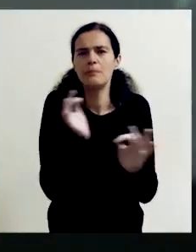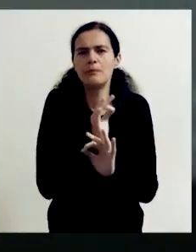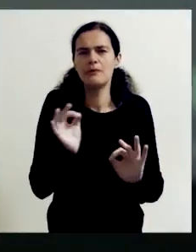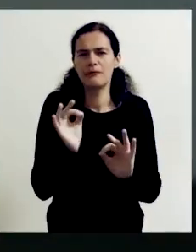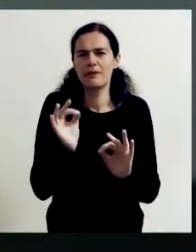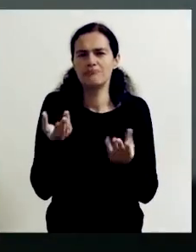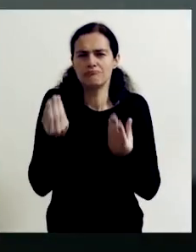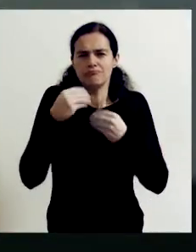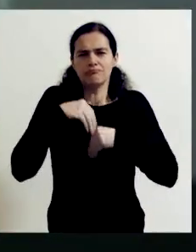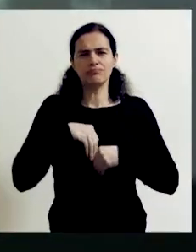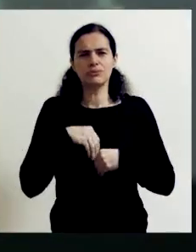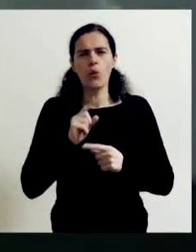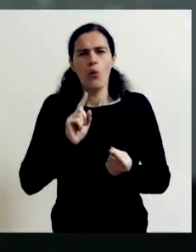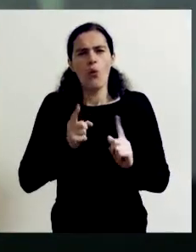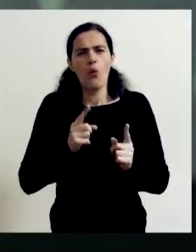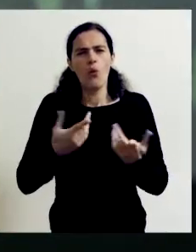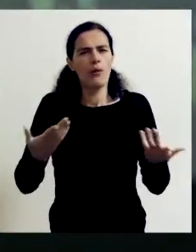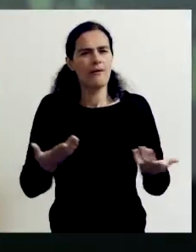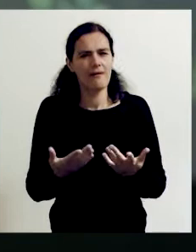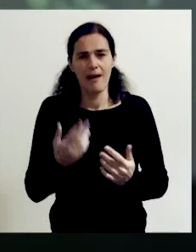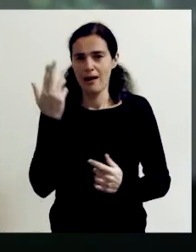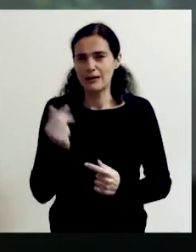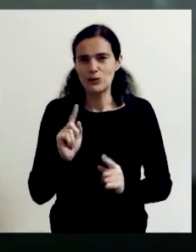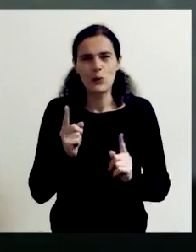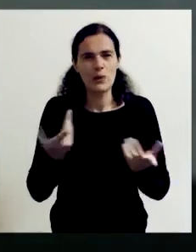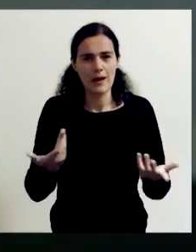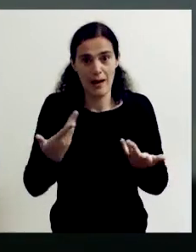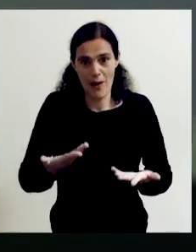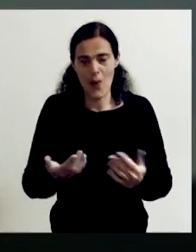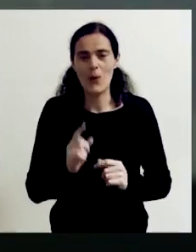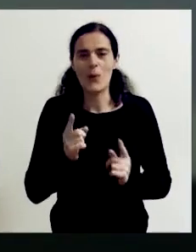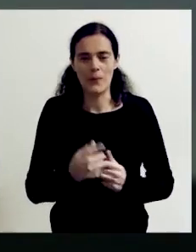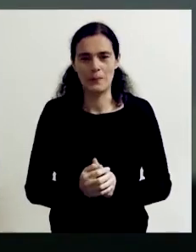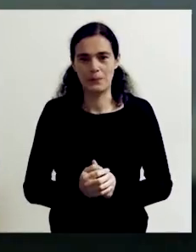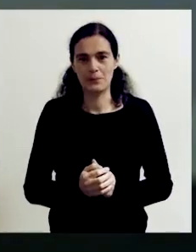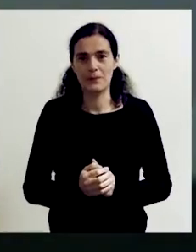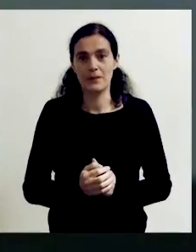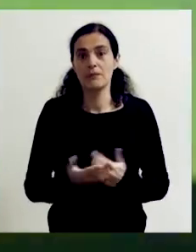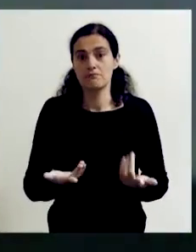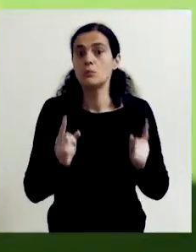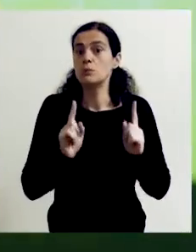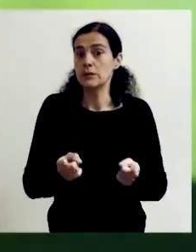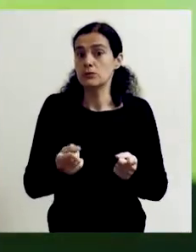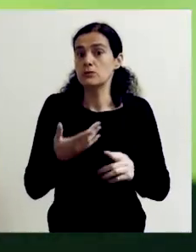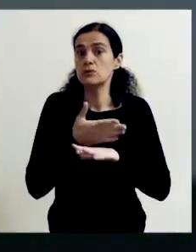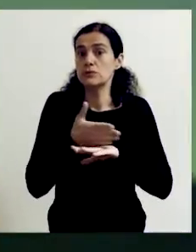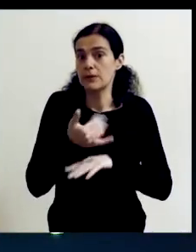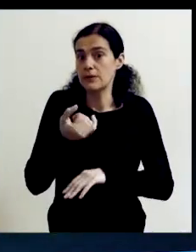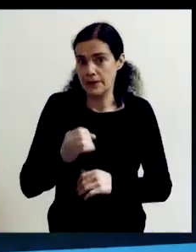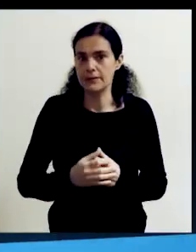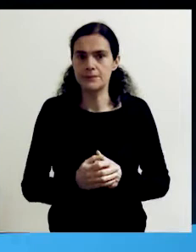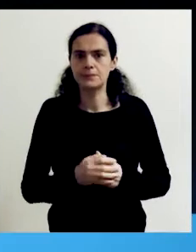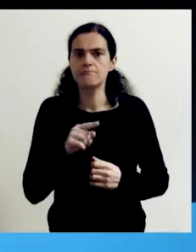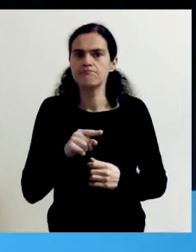perfect embodiment of what it means to be an artist today. At the beginning of the 20th